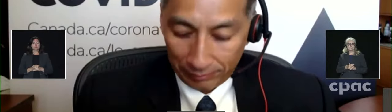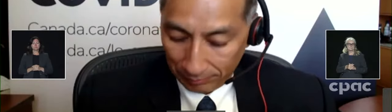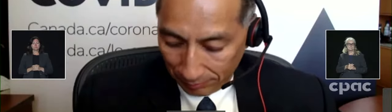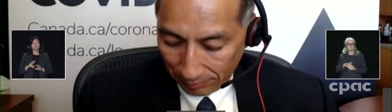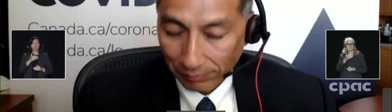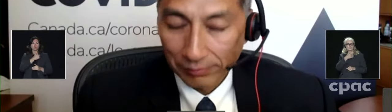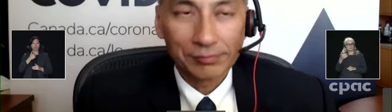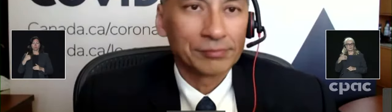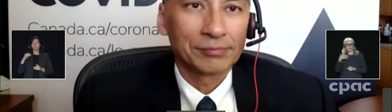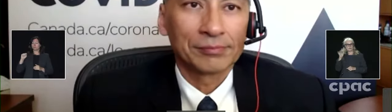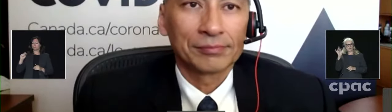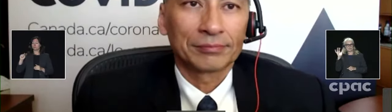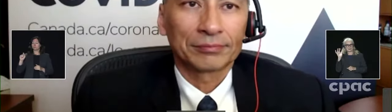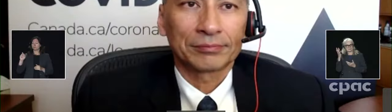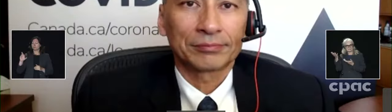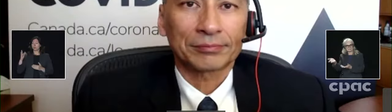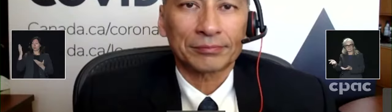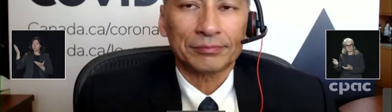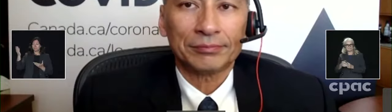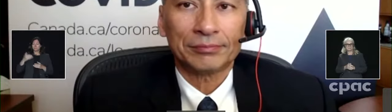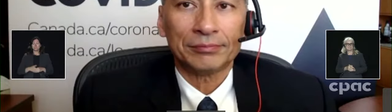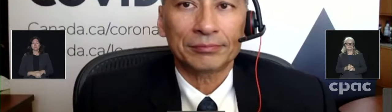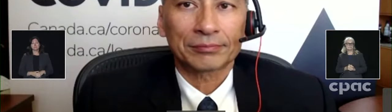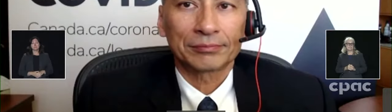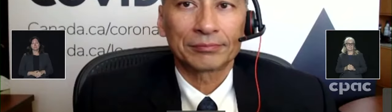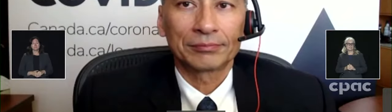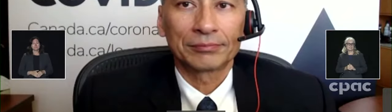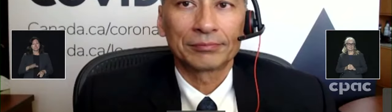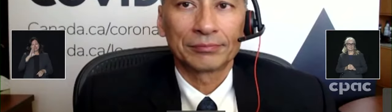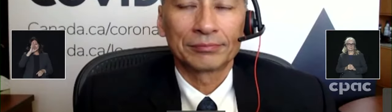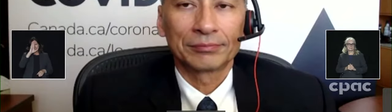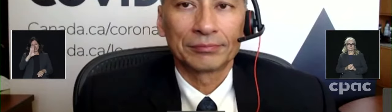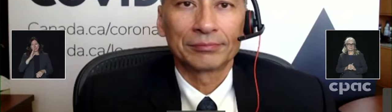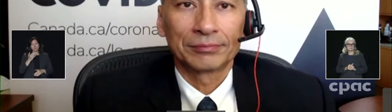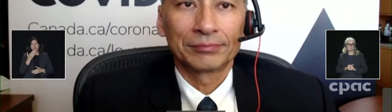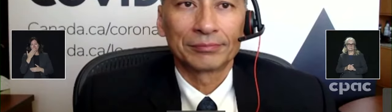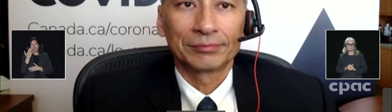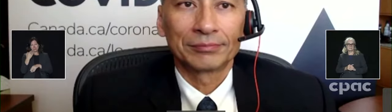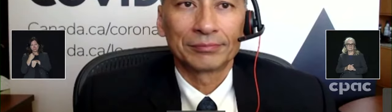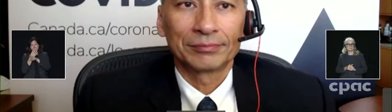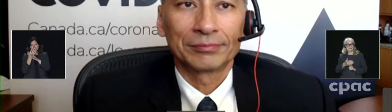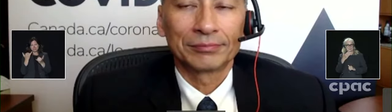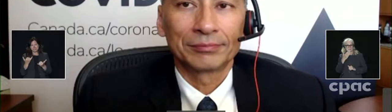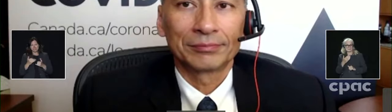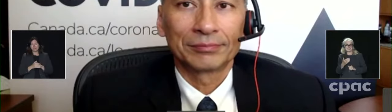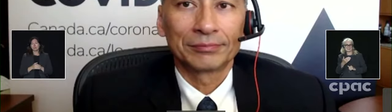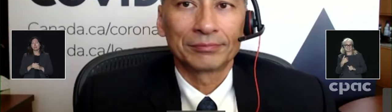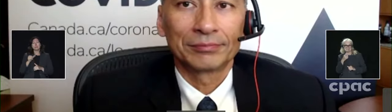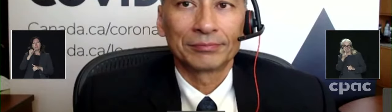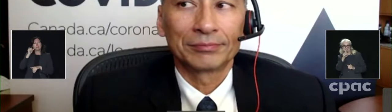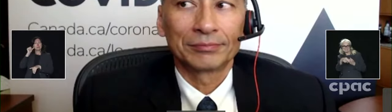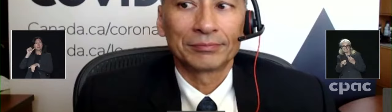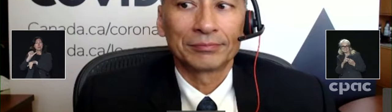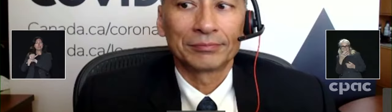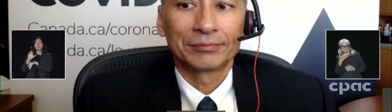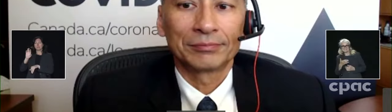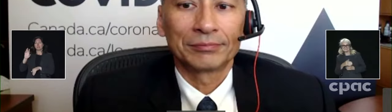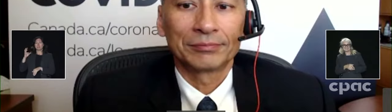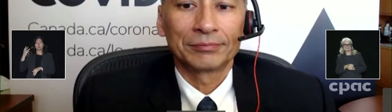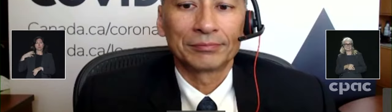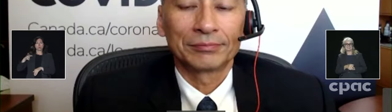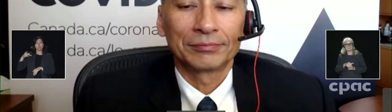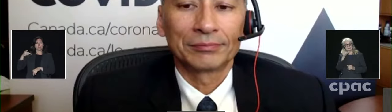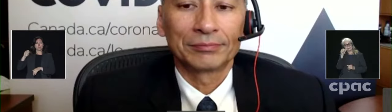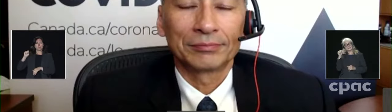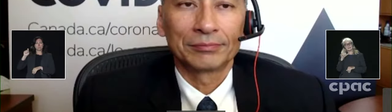Toronto Star. Please go ahead. Hi, thanks for taking my question. Last night, the Washington Post